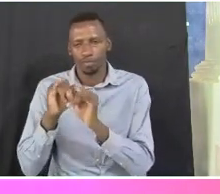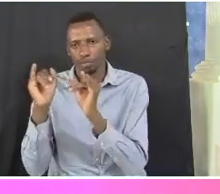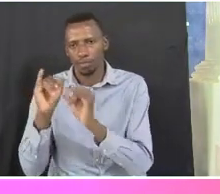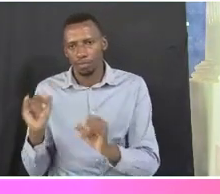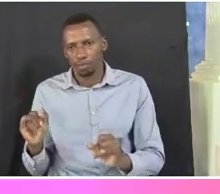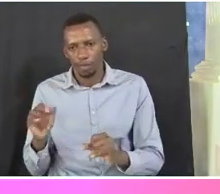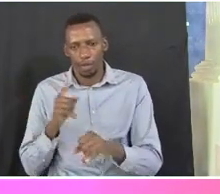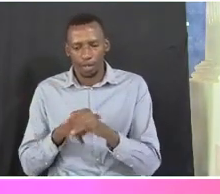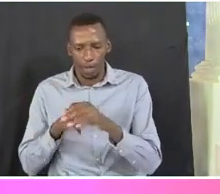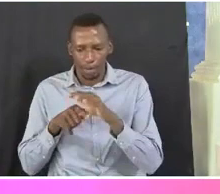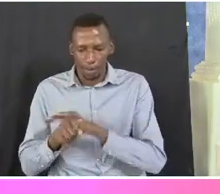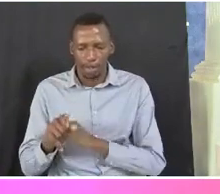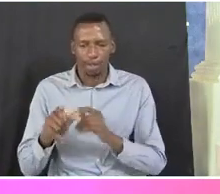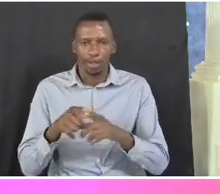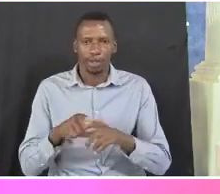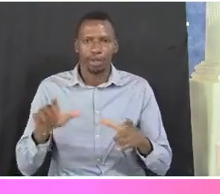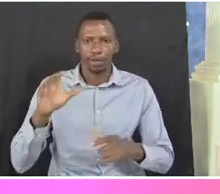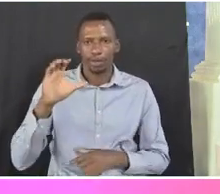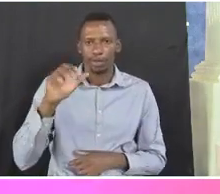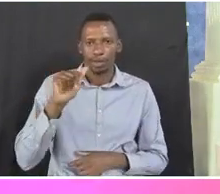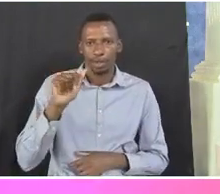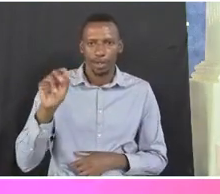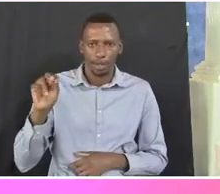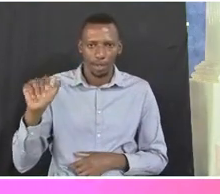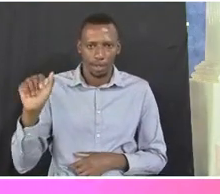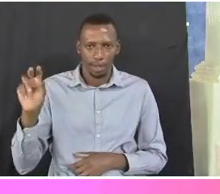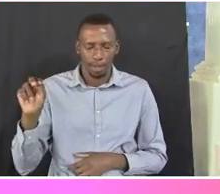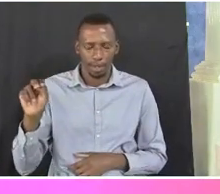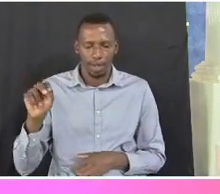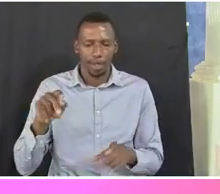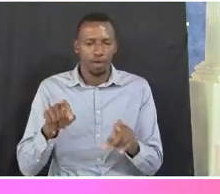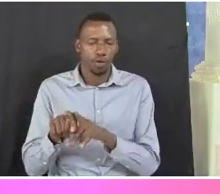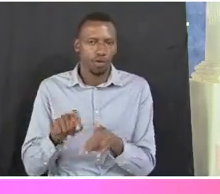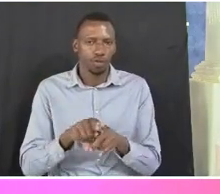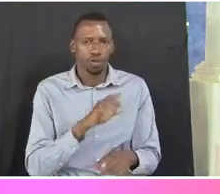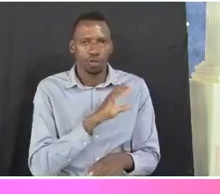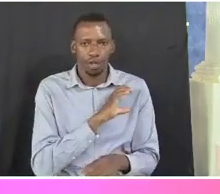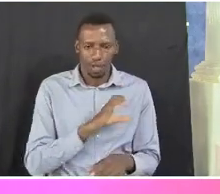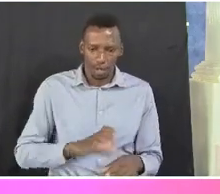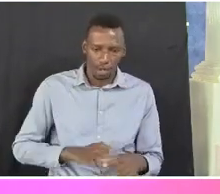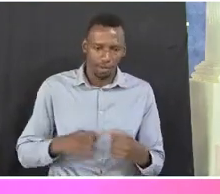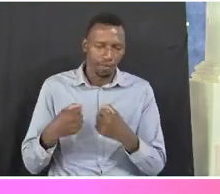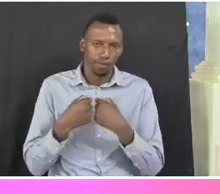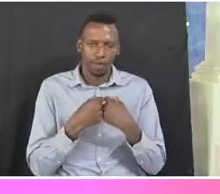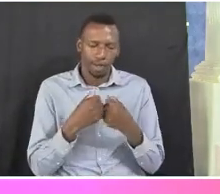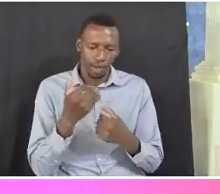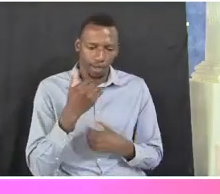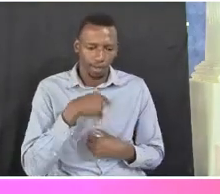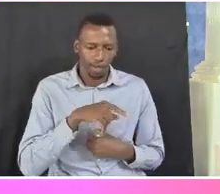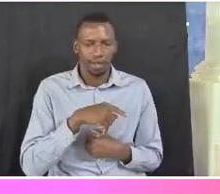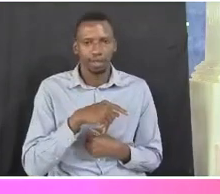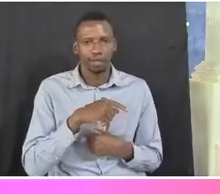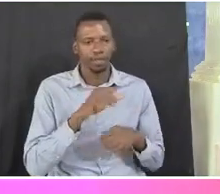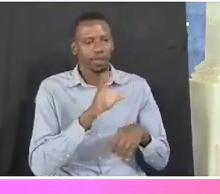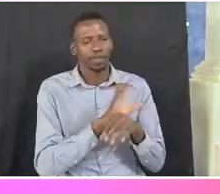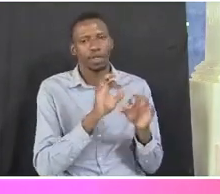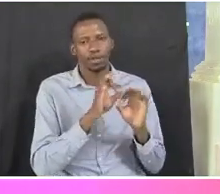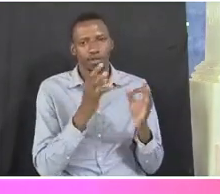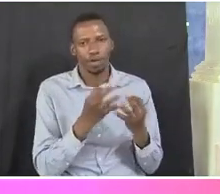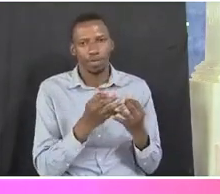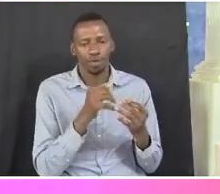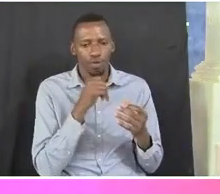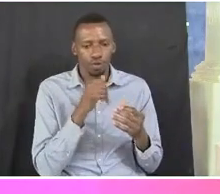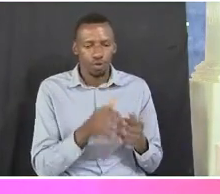so is Christ challenging us today as church families not to worship other gods, which